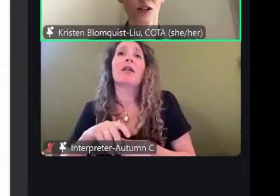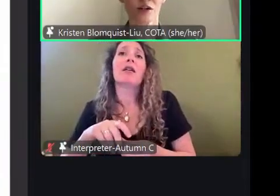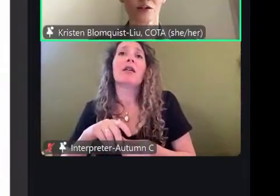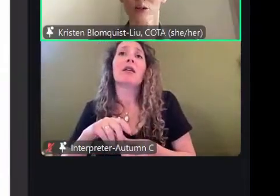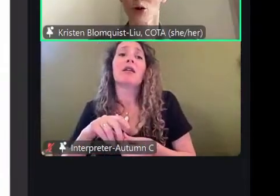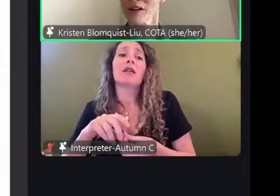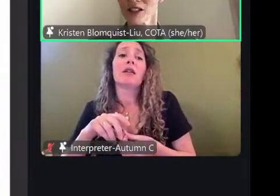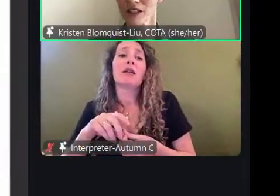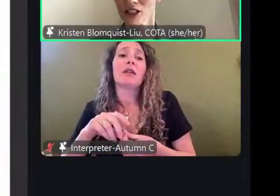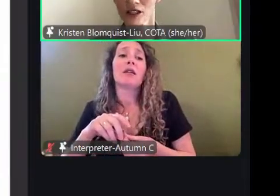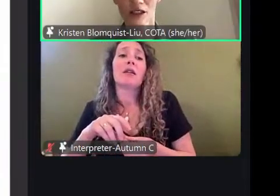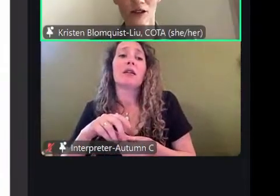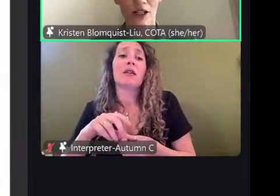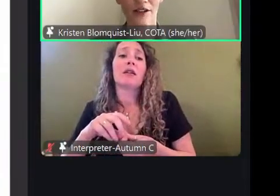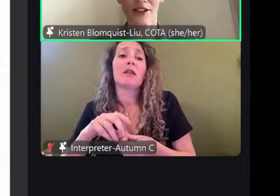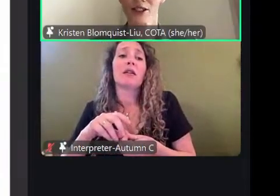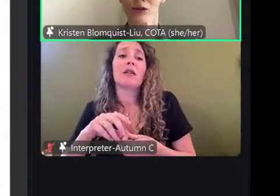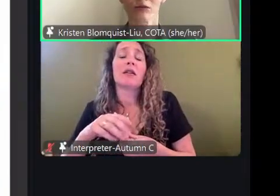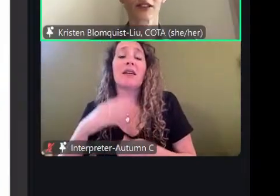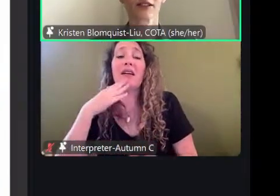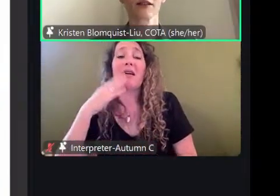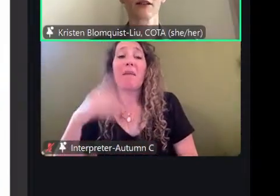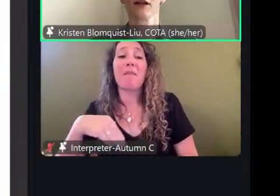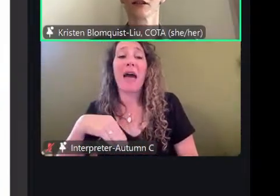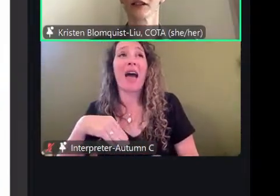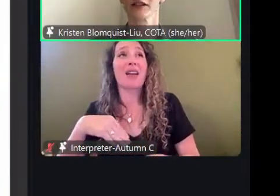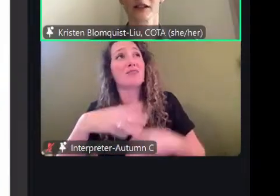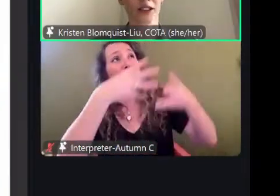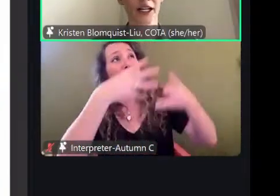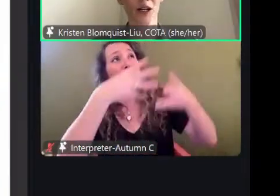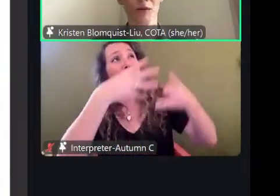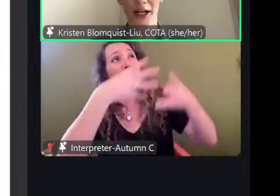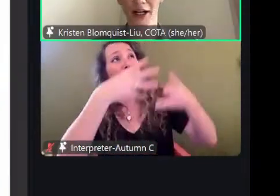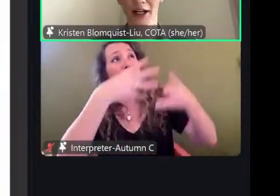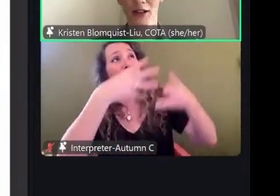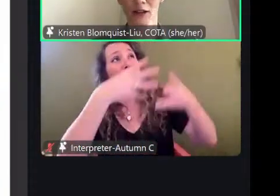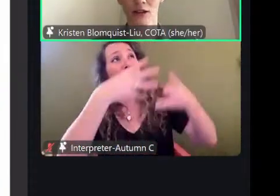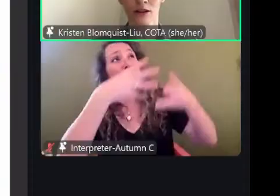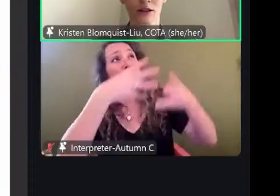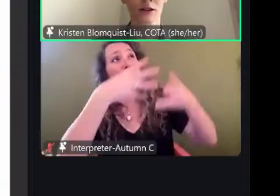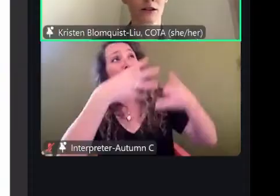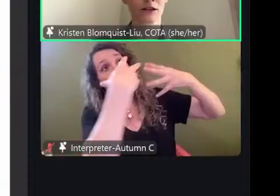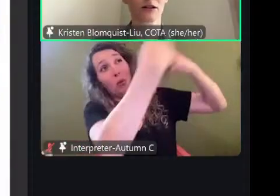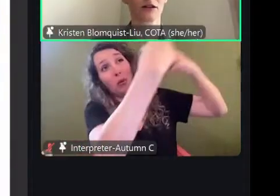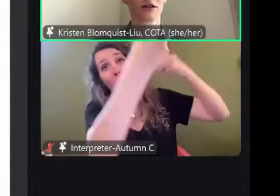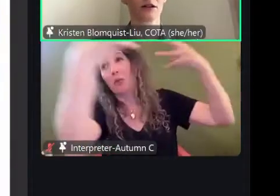And poor ventilation in those classrooms really can create a barrier.